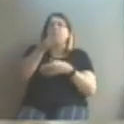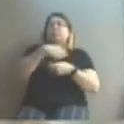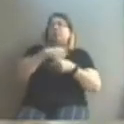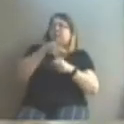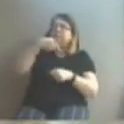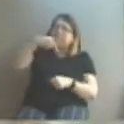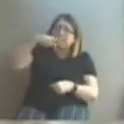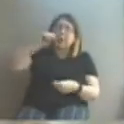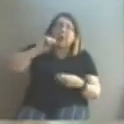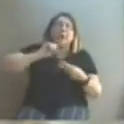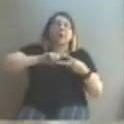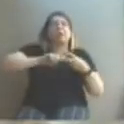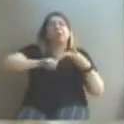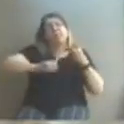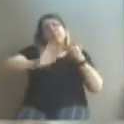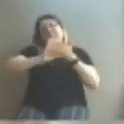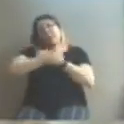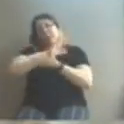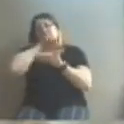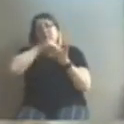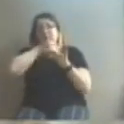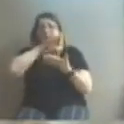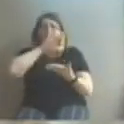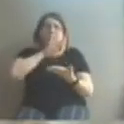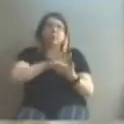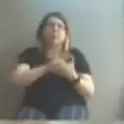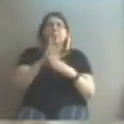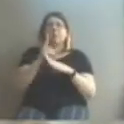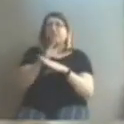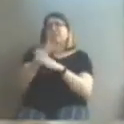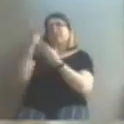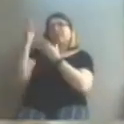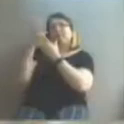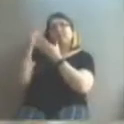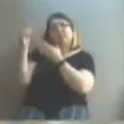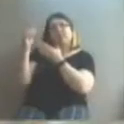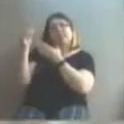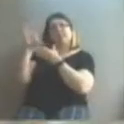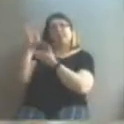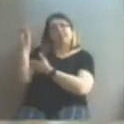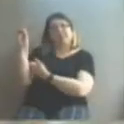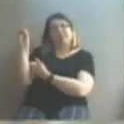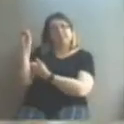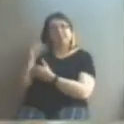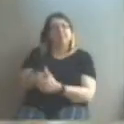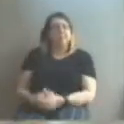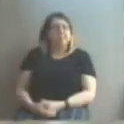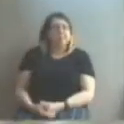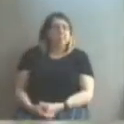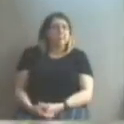purchase orders and paper trails to use outside vendors.